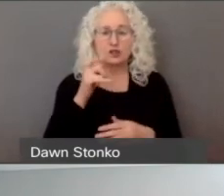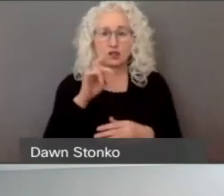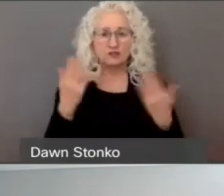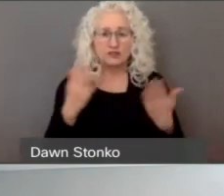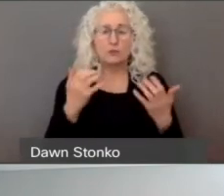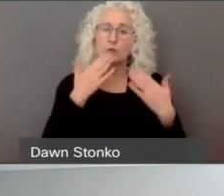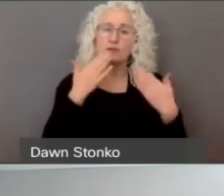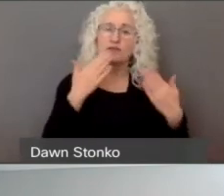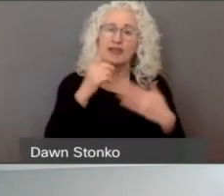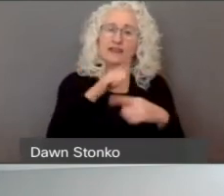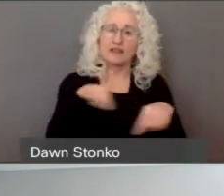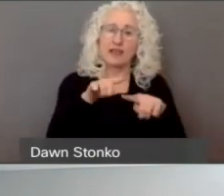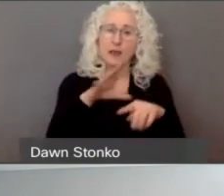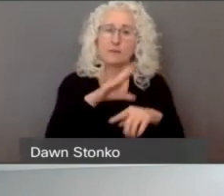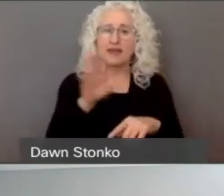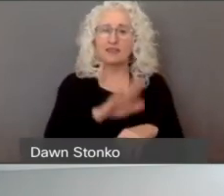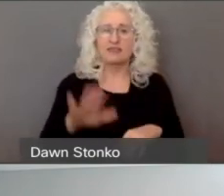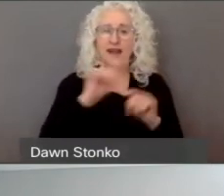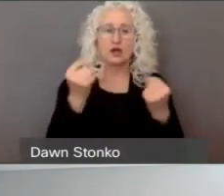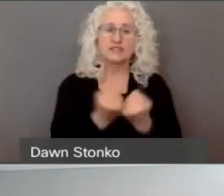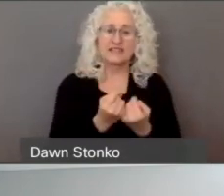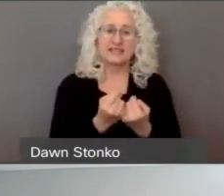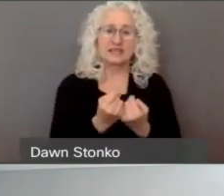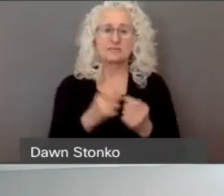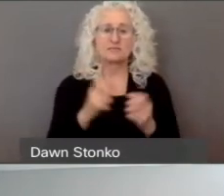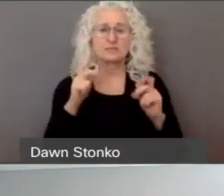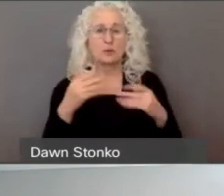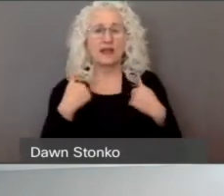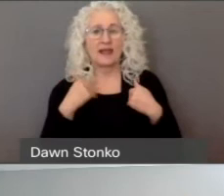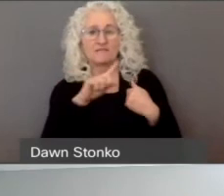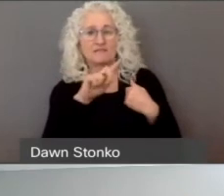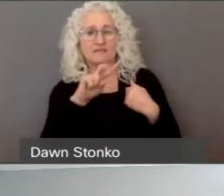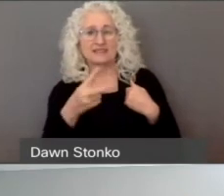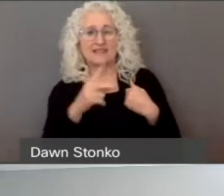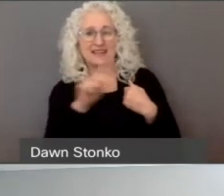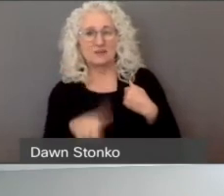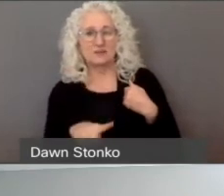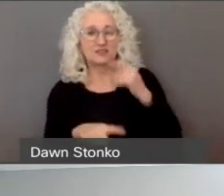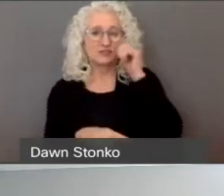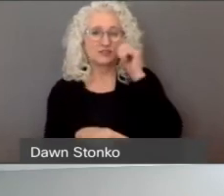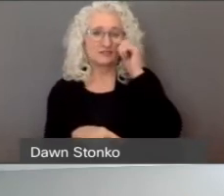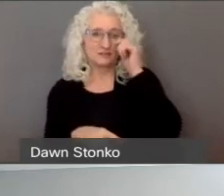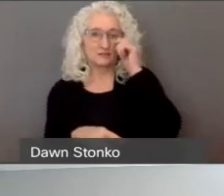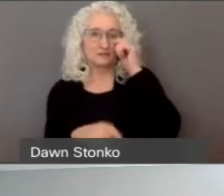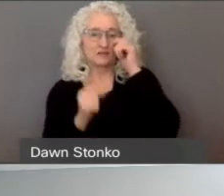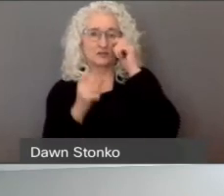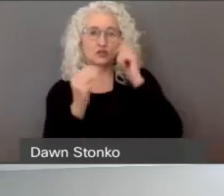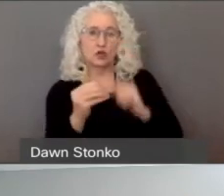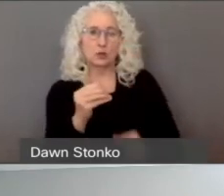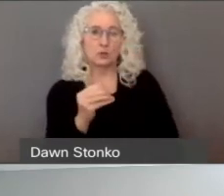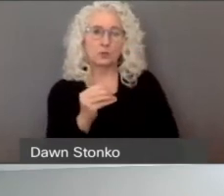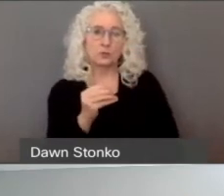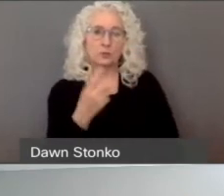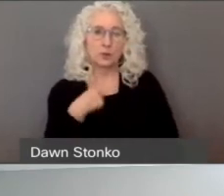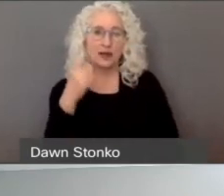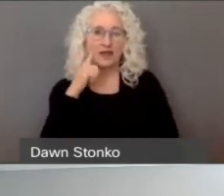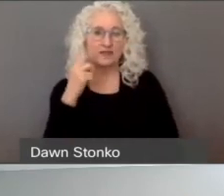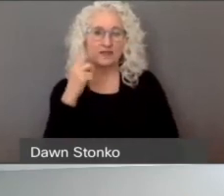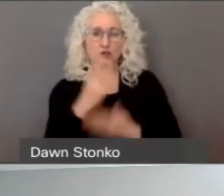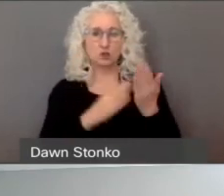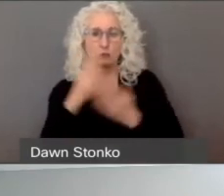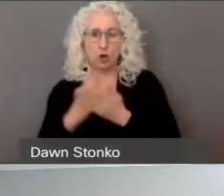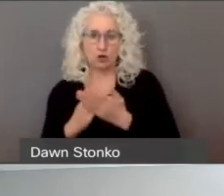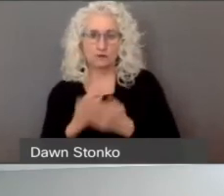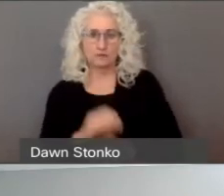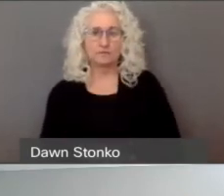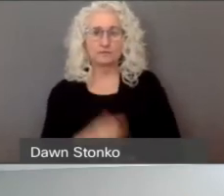Okay, I have a second Thank you, Dr. question. Ball. So it's, I think it's a two-parter. So